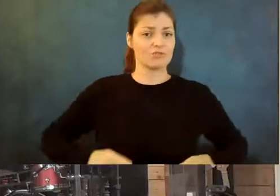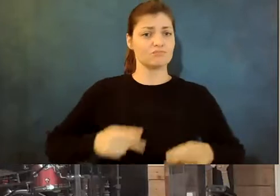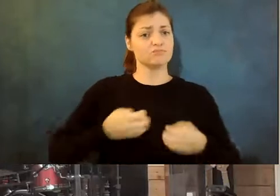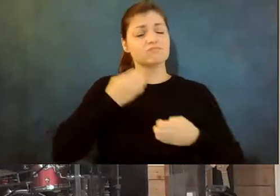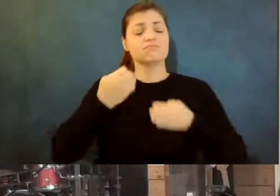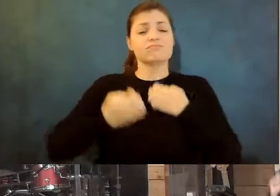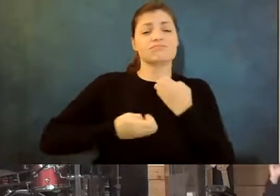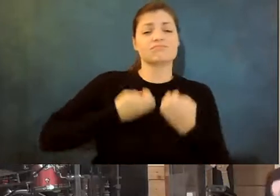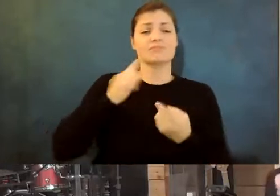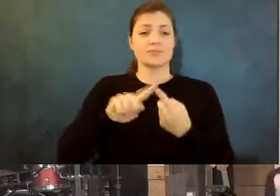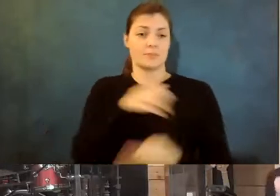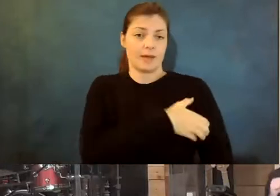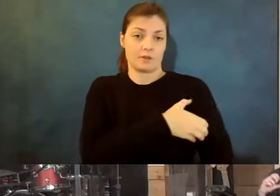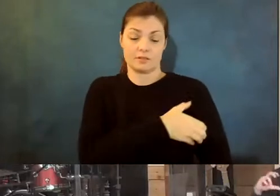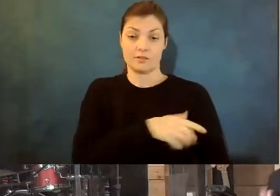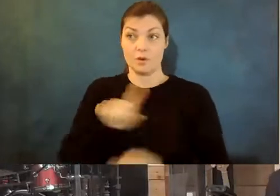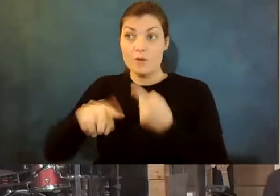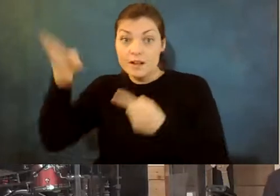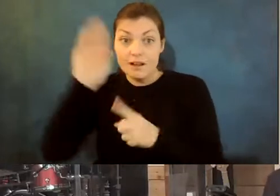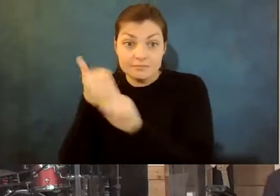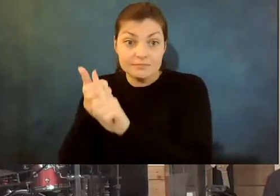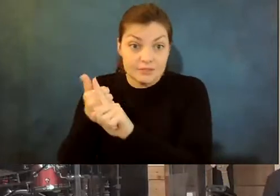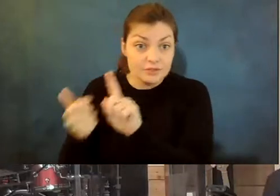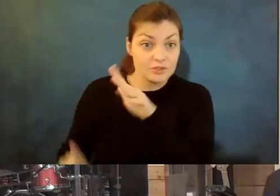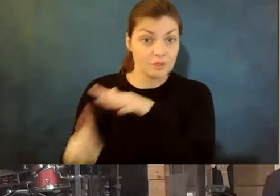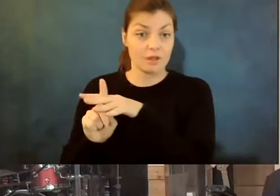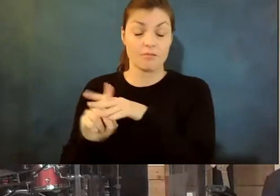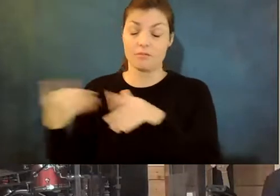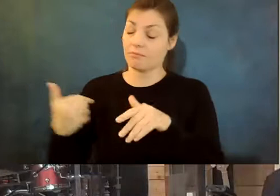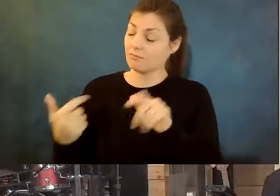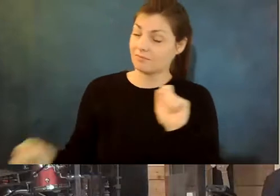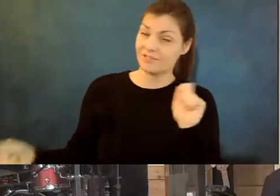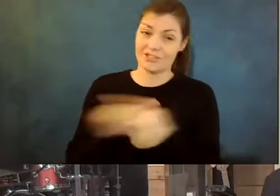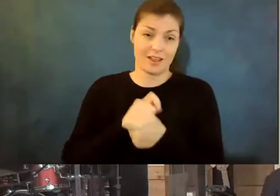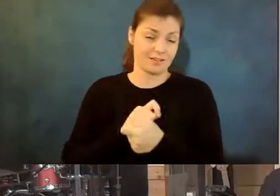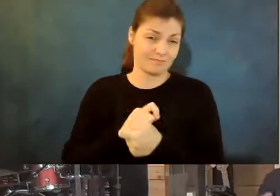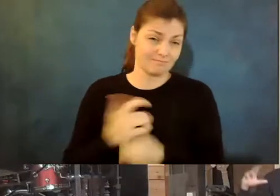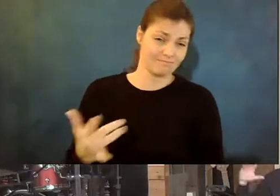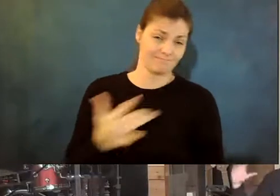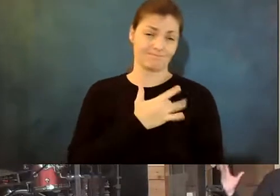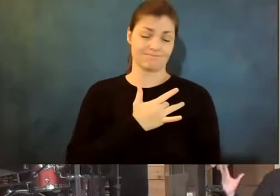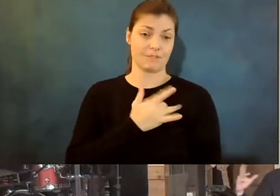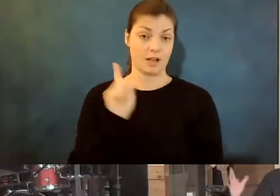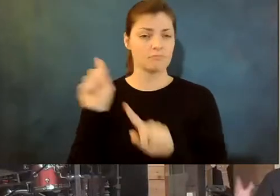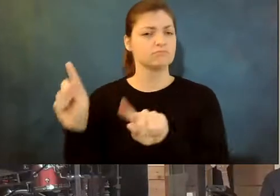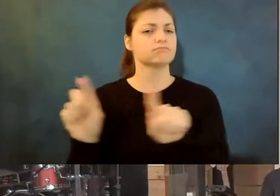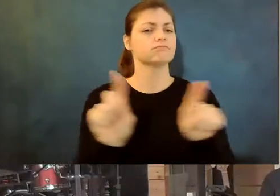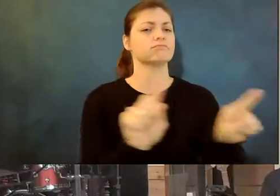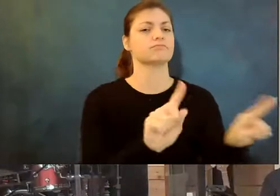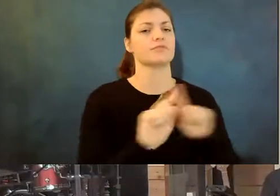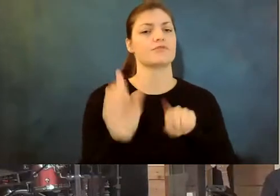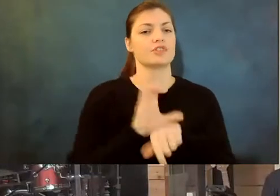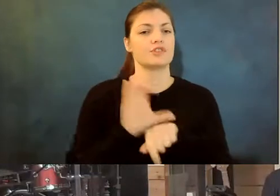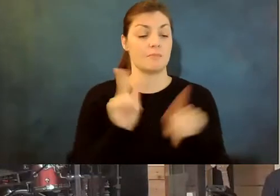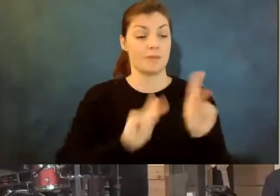to the power of God. But when God really shows up, he changes you. Because let me tell you something, I went to a lot of churches where a lot of people had experiences of God every Sunday, but they